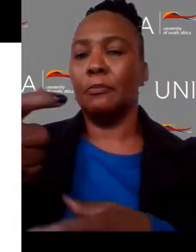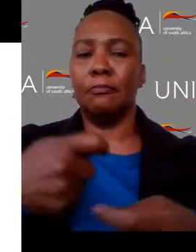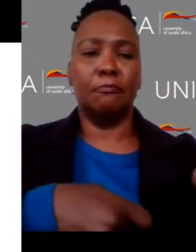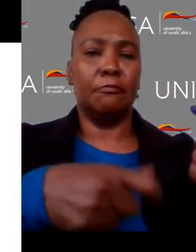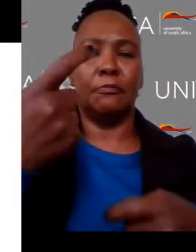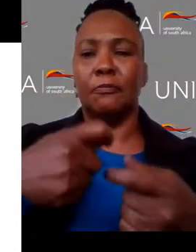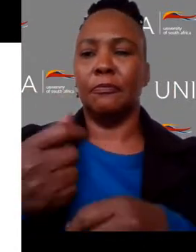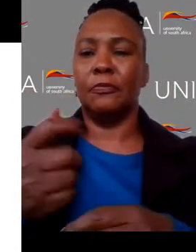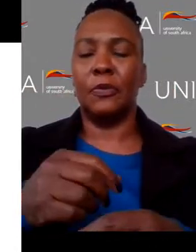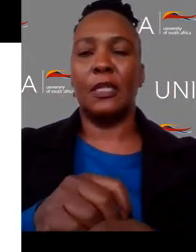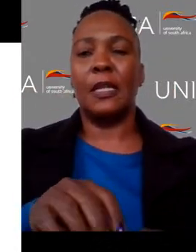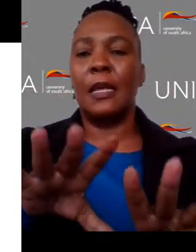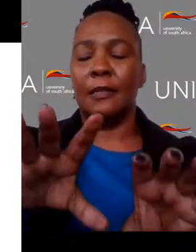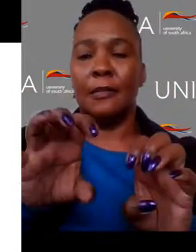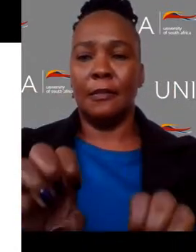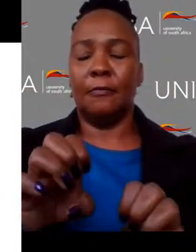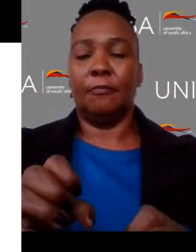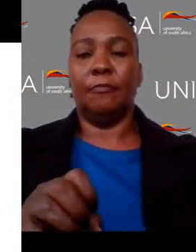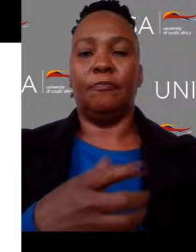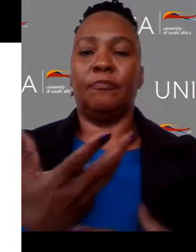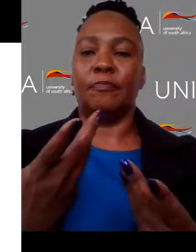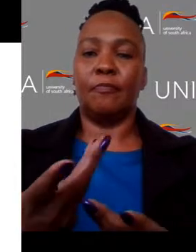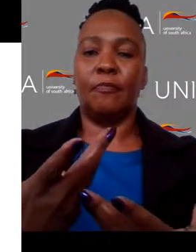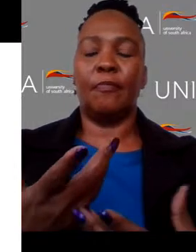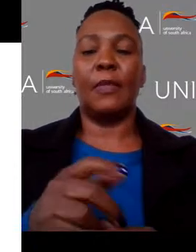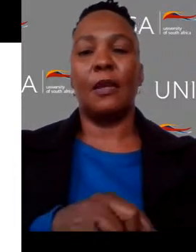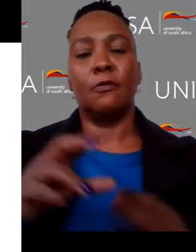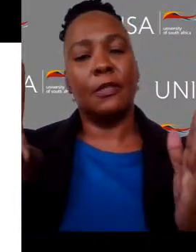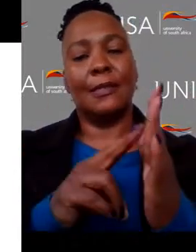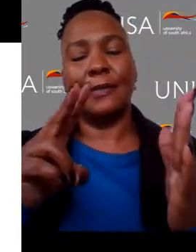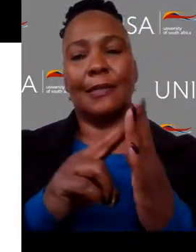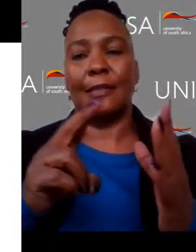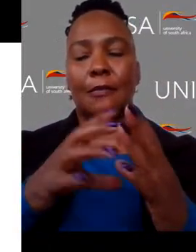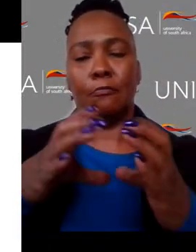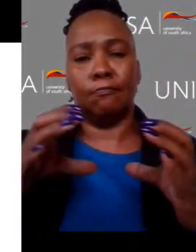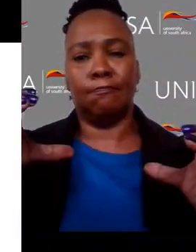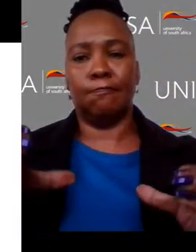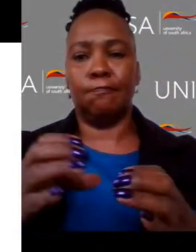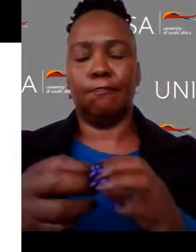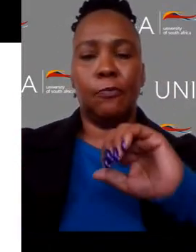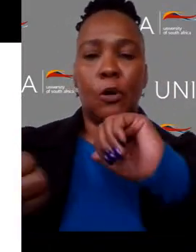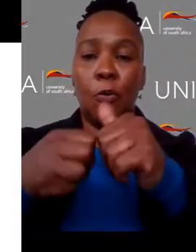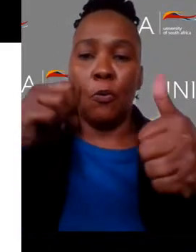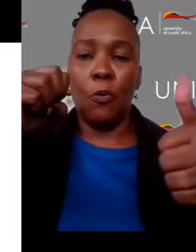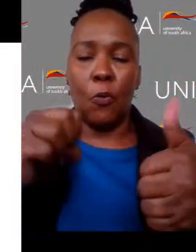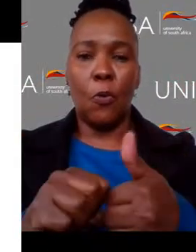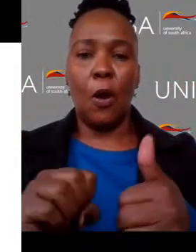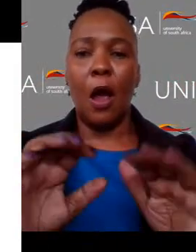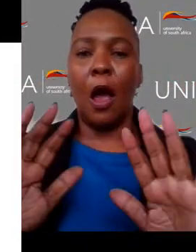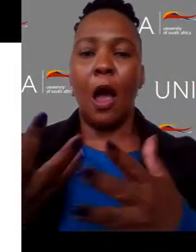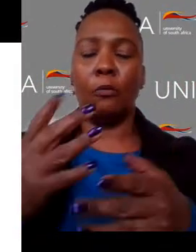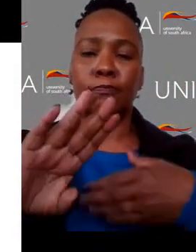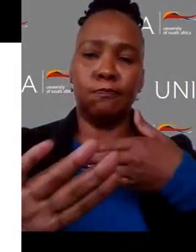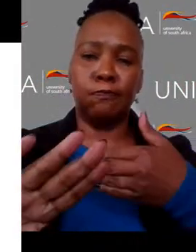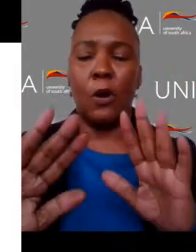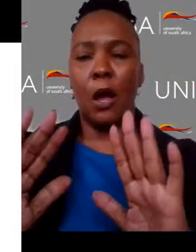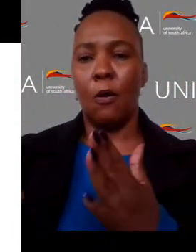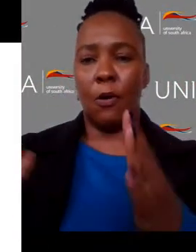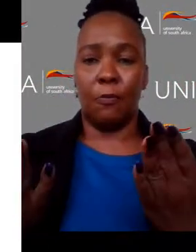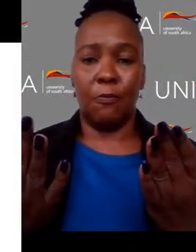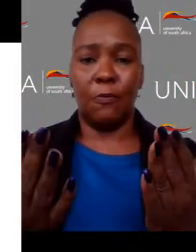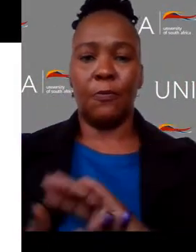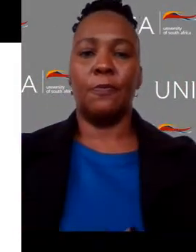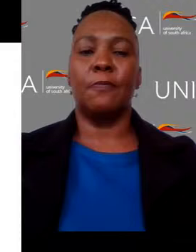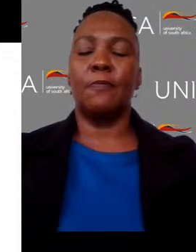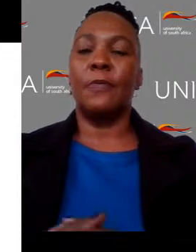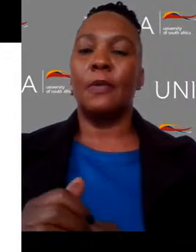syndicate type situation. So you can see quite a range of consequences. Now, how do you avoid it? Because